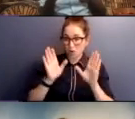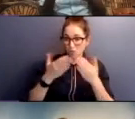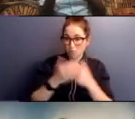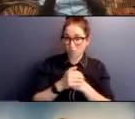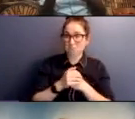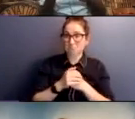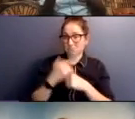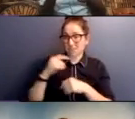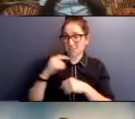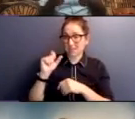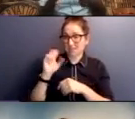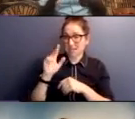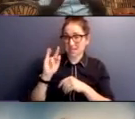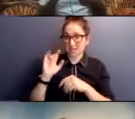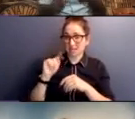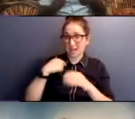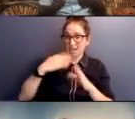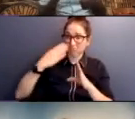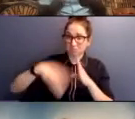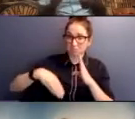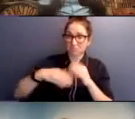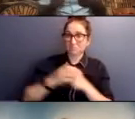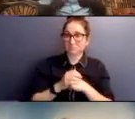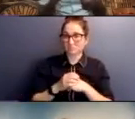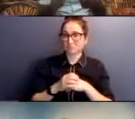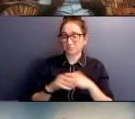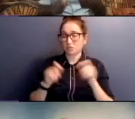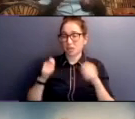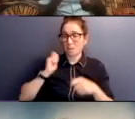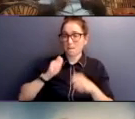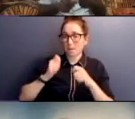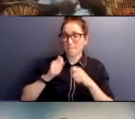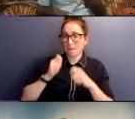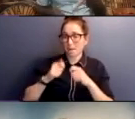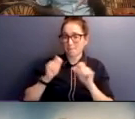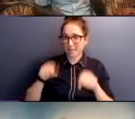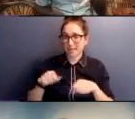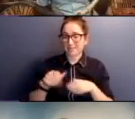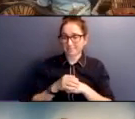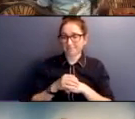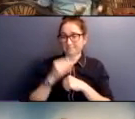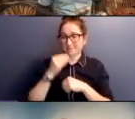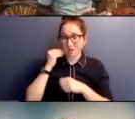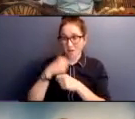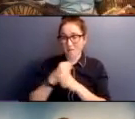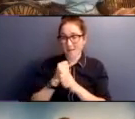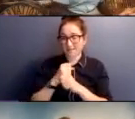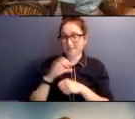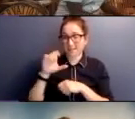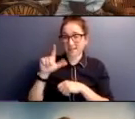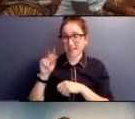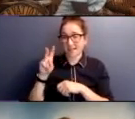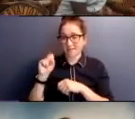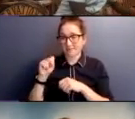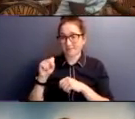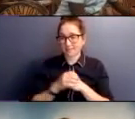I just took the stick and I cut it. So So we've got homemade cloves.